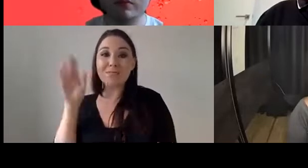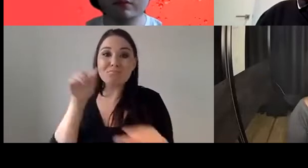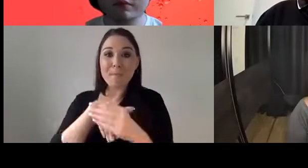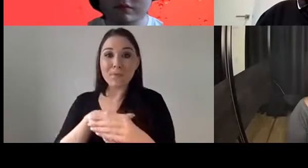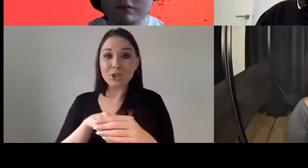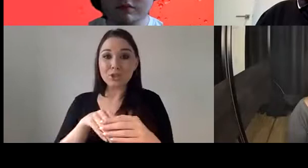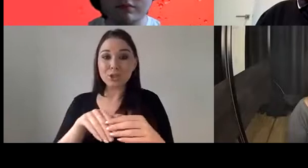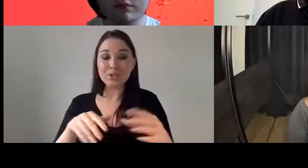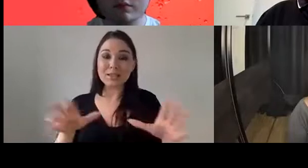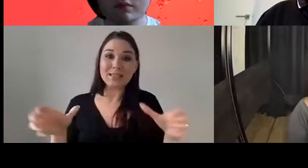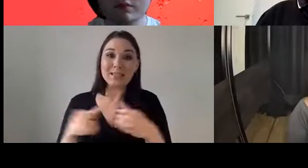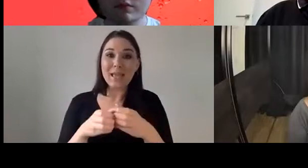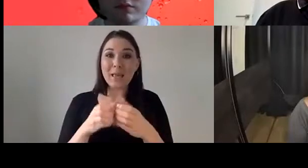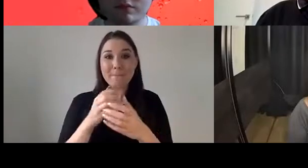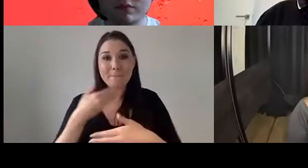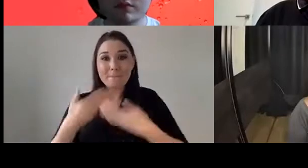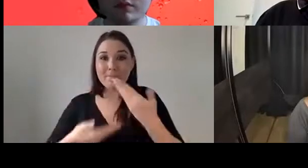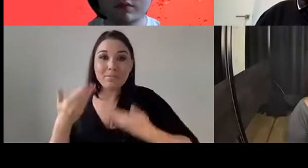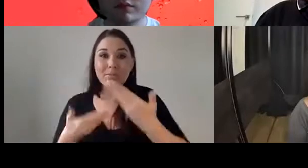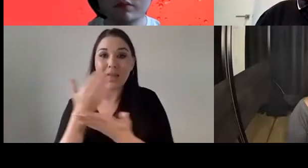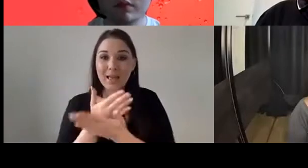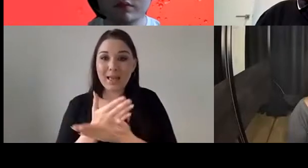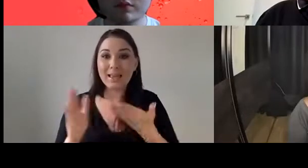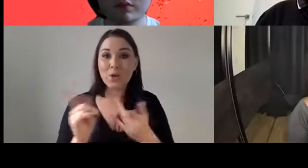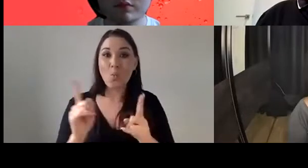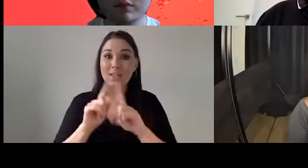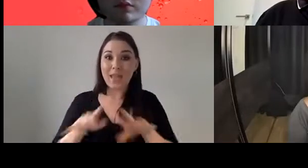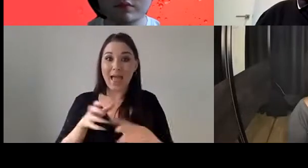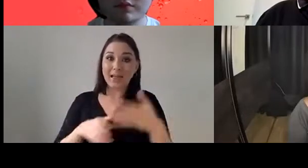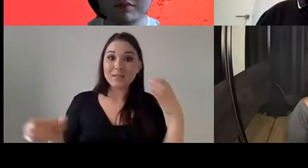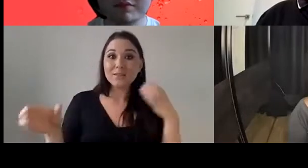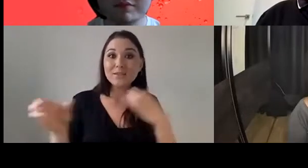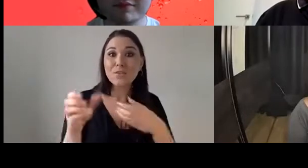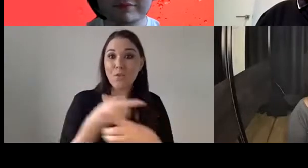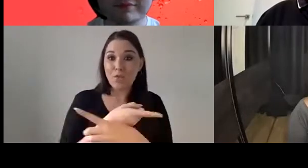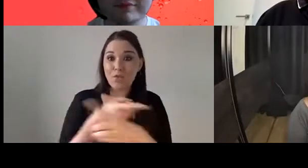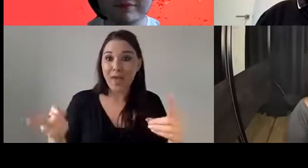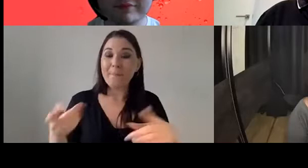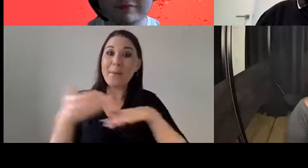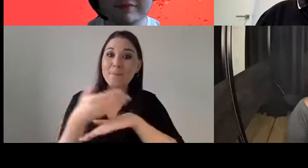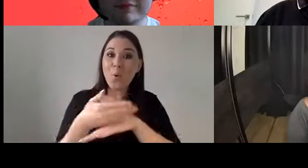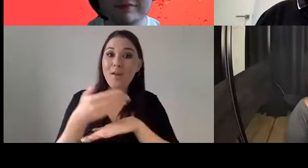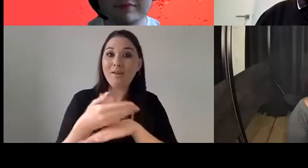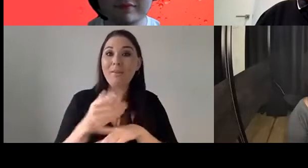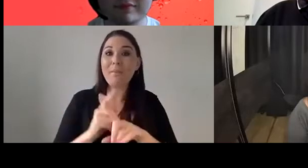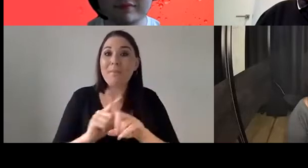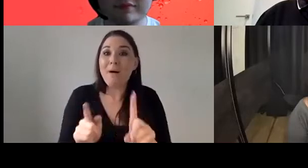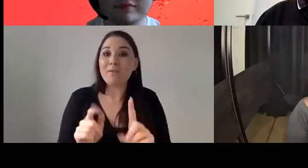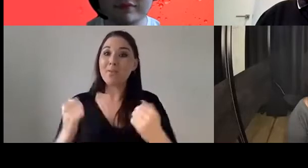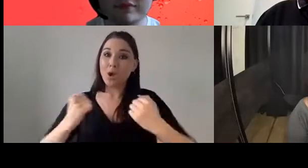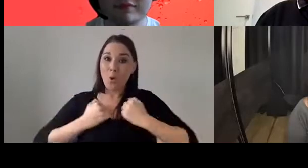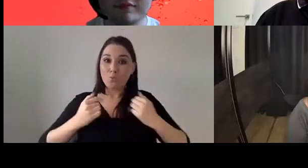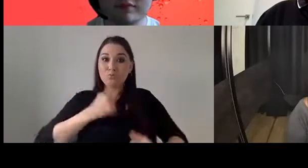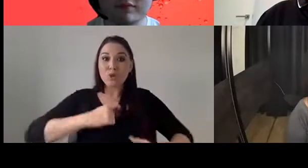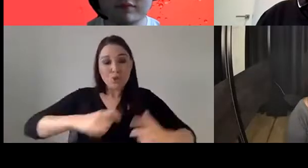clear explained the first-hand experience of what this is like for them in practice, not only being an employee, but from their own